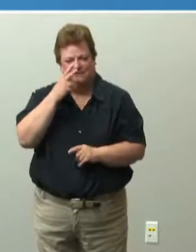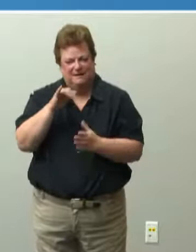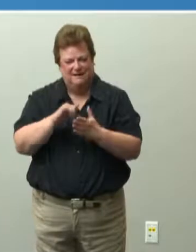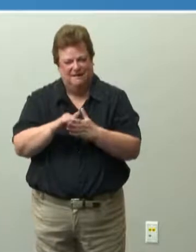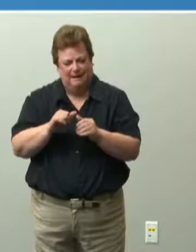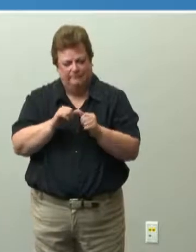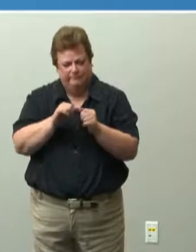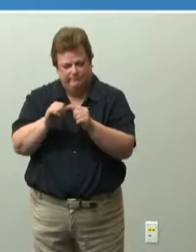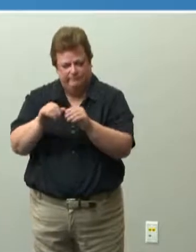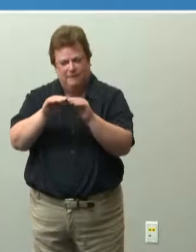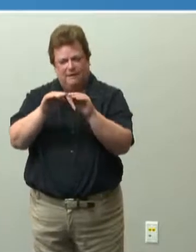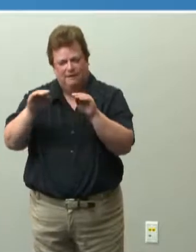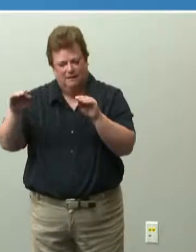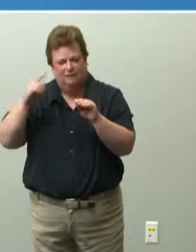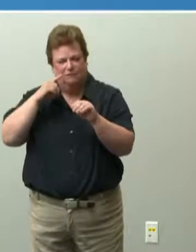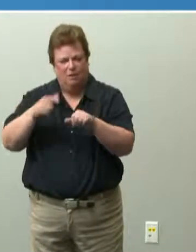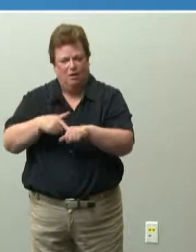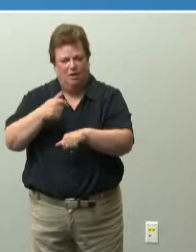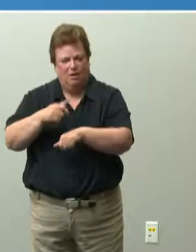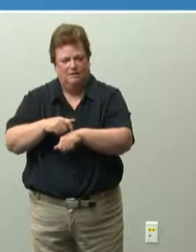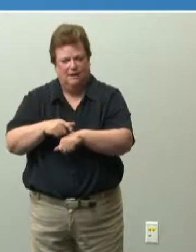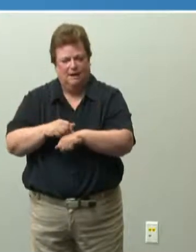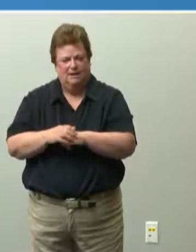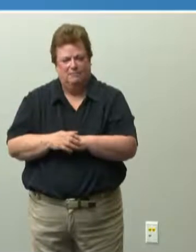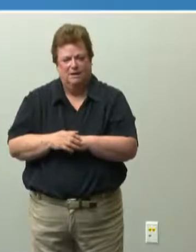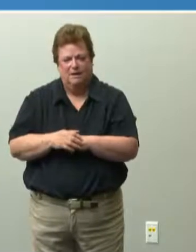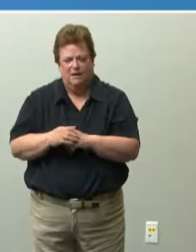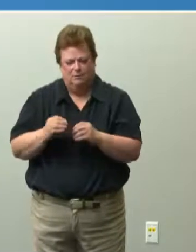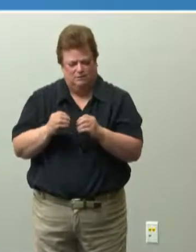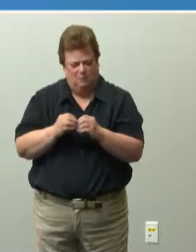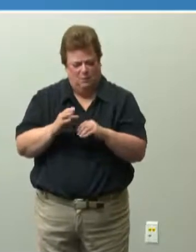bit longer period of time. And actually, it was just a little bit over